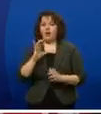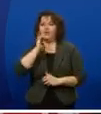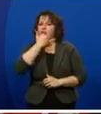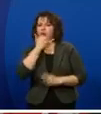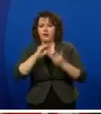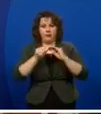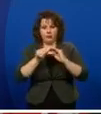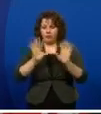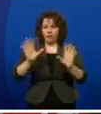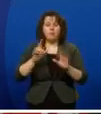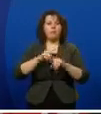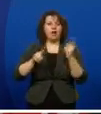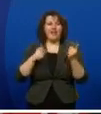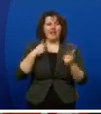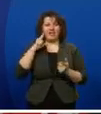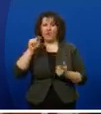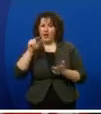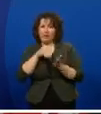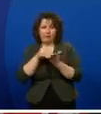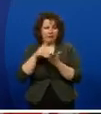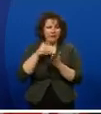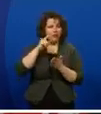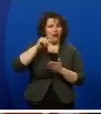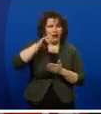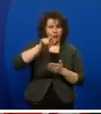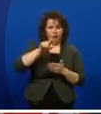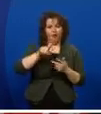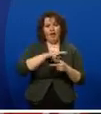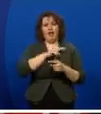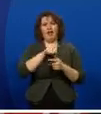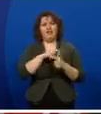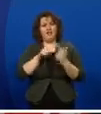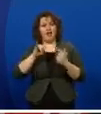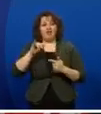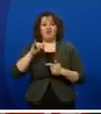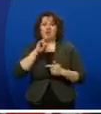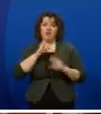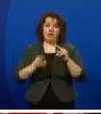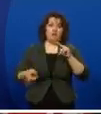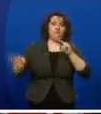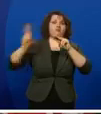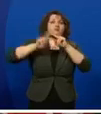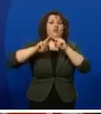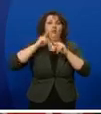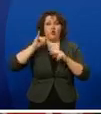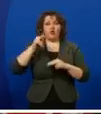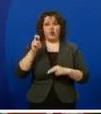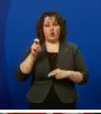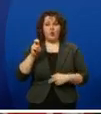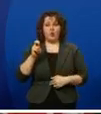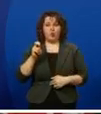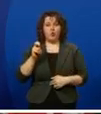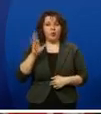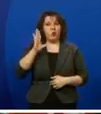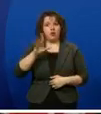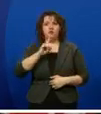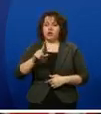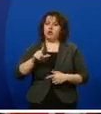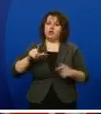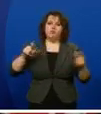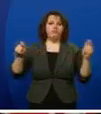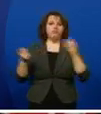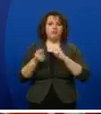then have it be wrong, but I think it was in the 20 millions for April and then a significant increase by June. It will be a game changer.